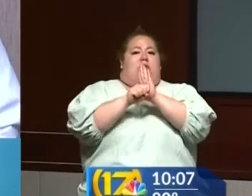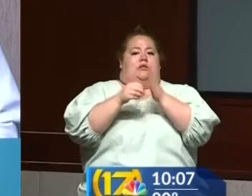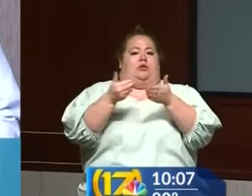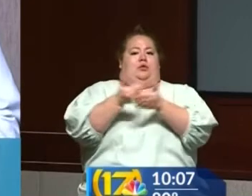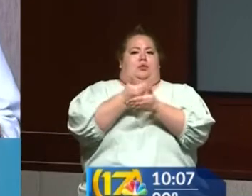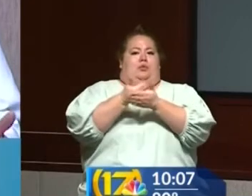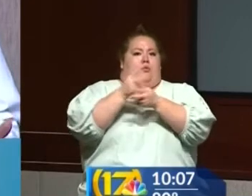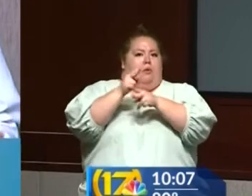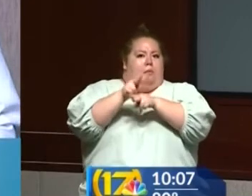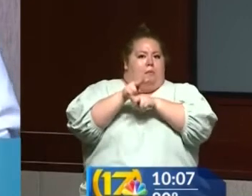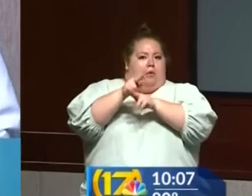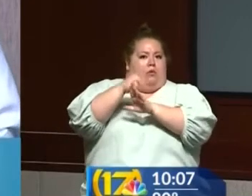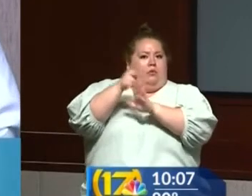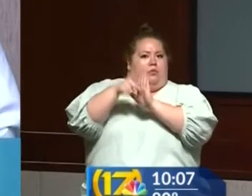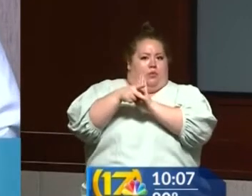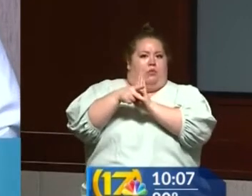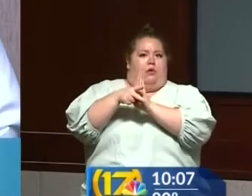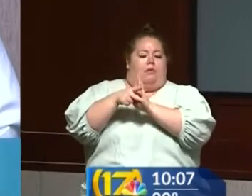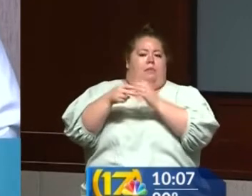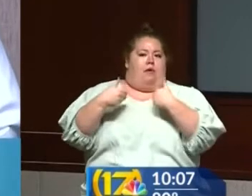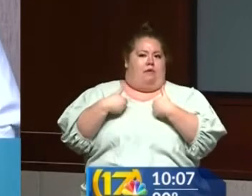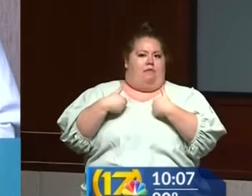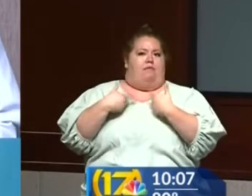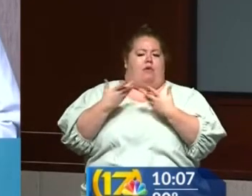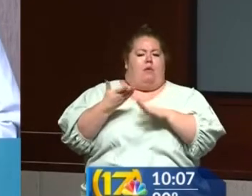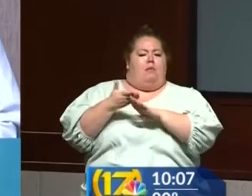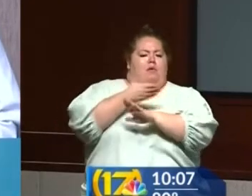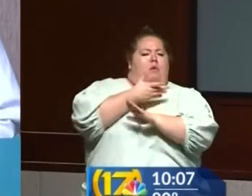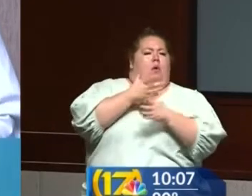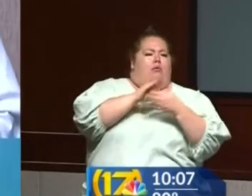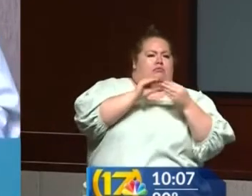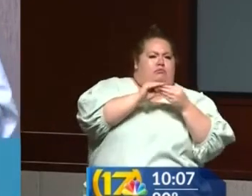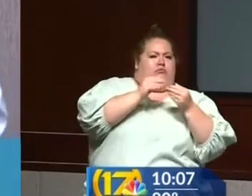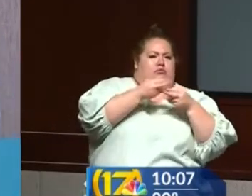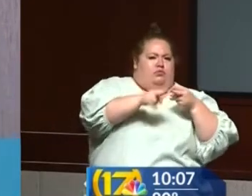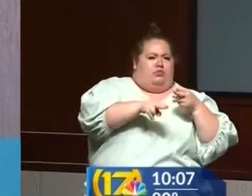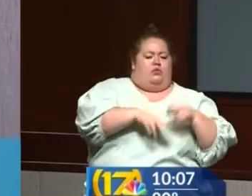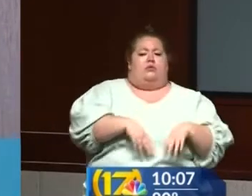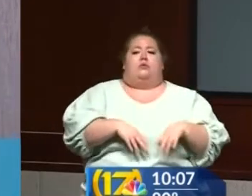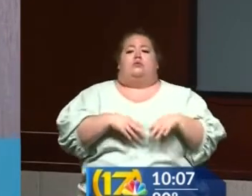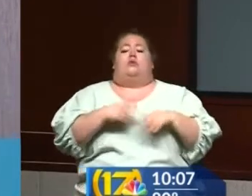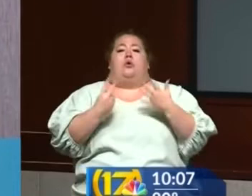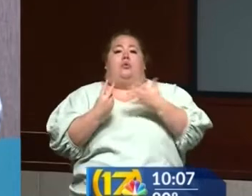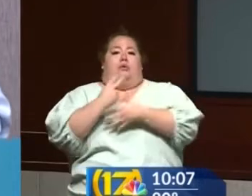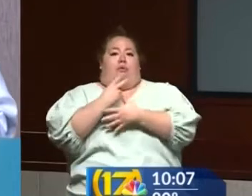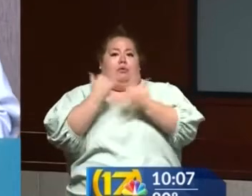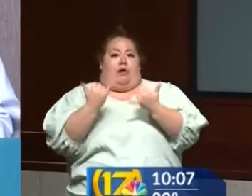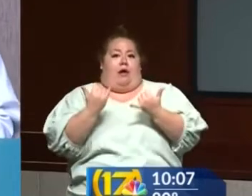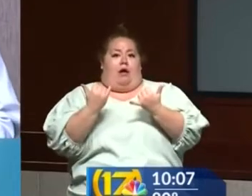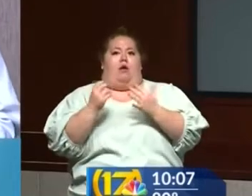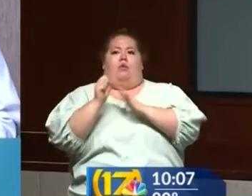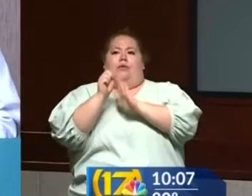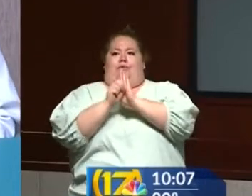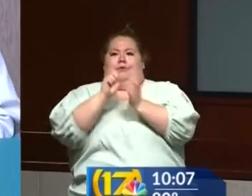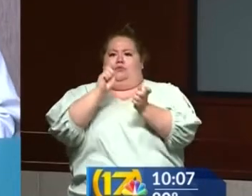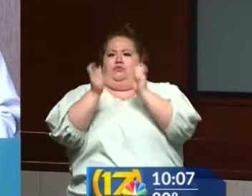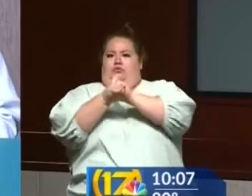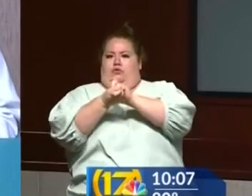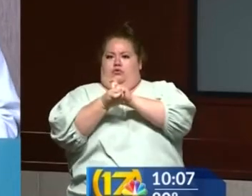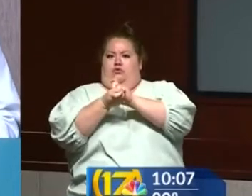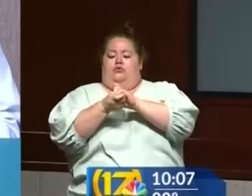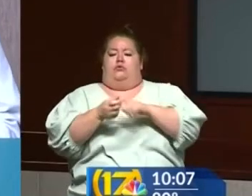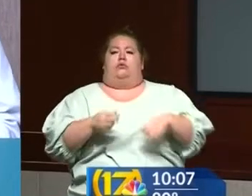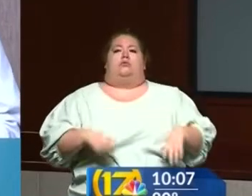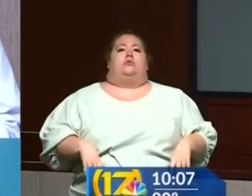program. We've spoken about this somewhat earlier, but just to review, the state made changes so that now we have